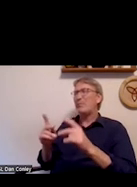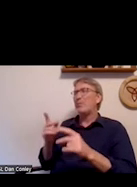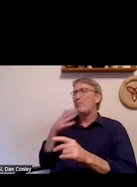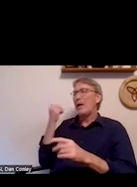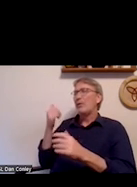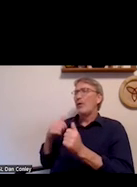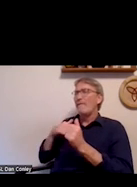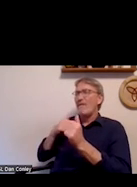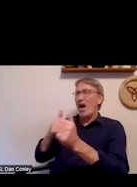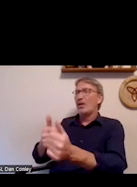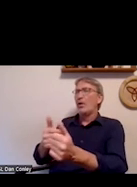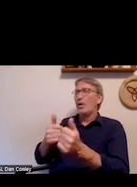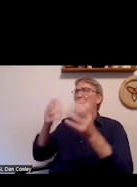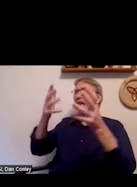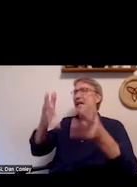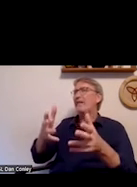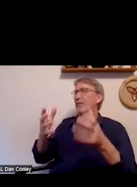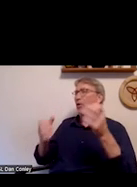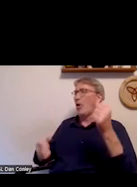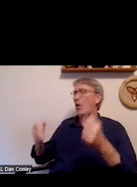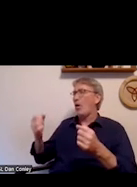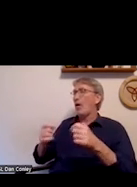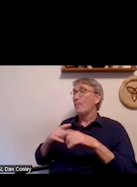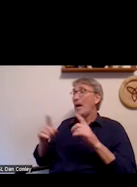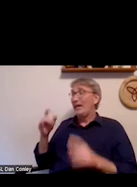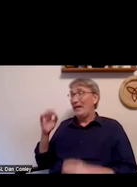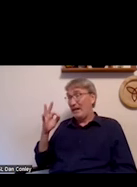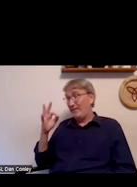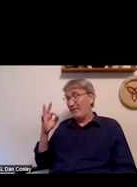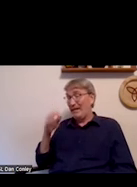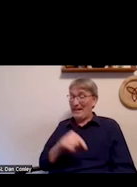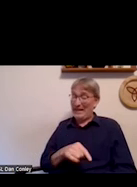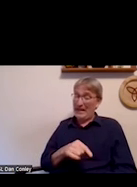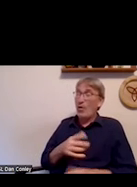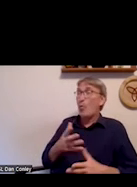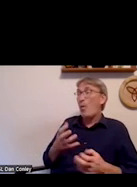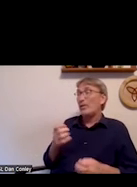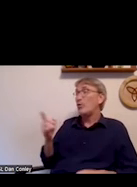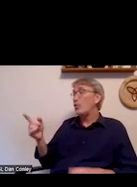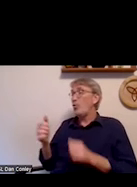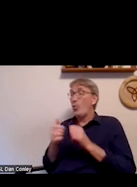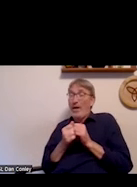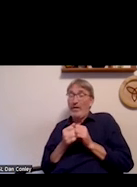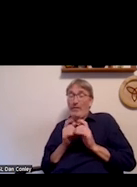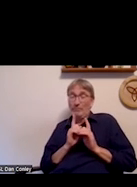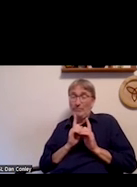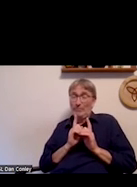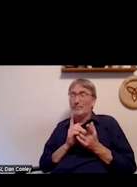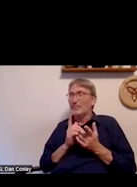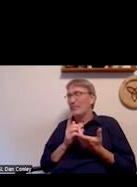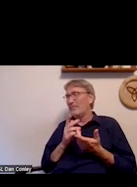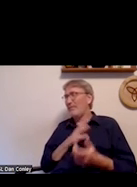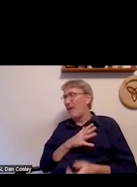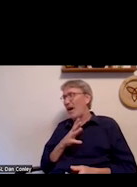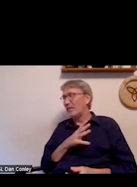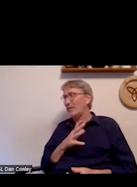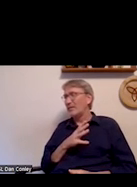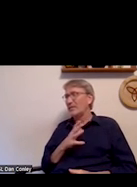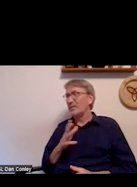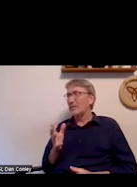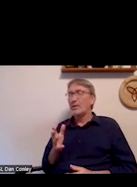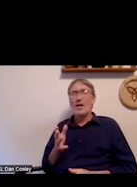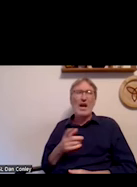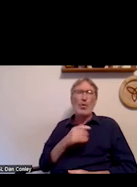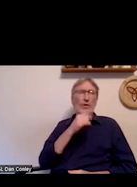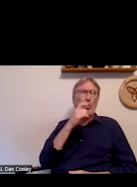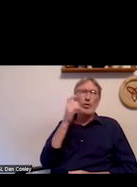have a car down there. But if you think he's going to be more comfortable with you with him, that's fine. What type of equipment do we need to take with us? I don't to the think we